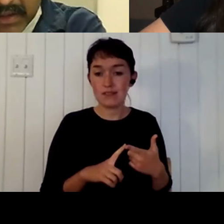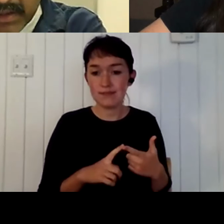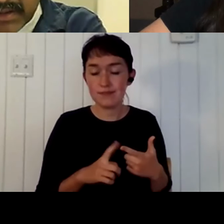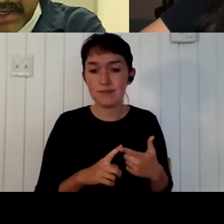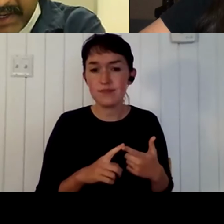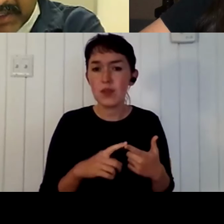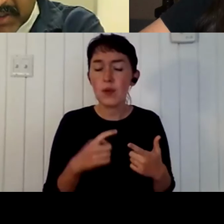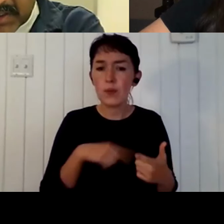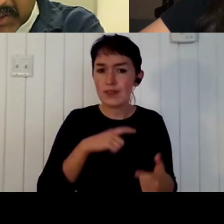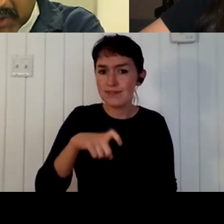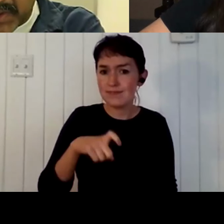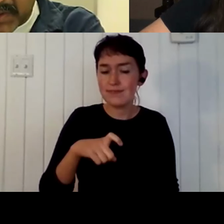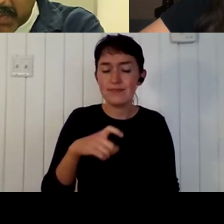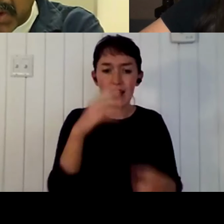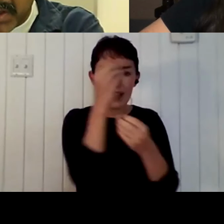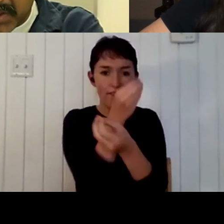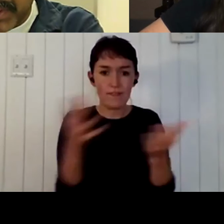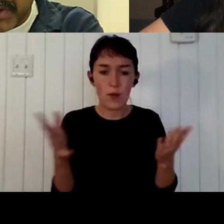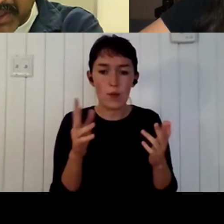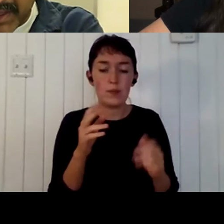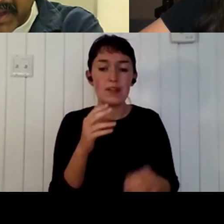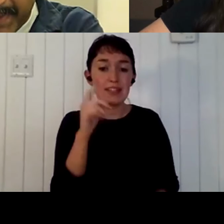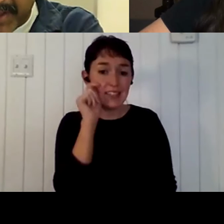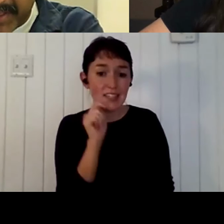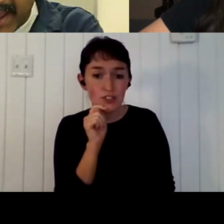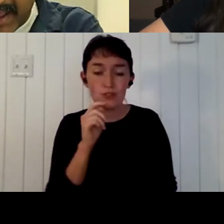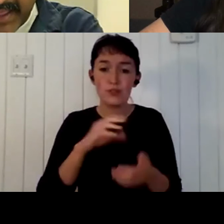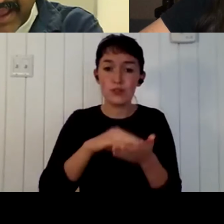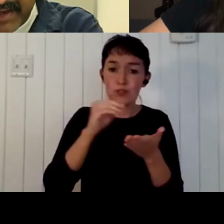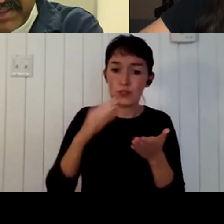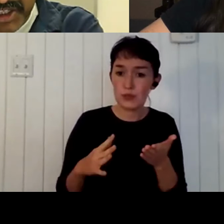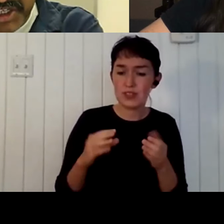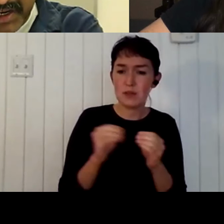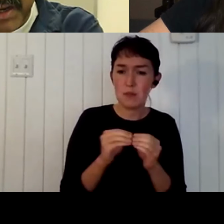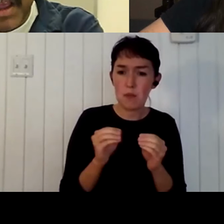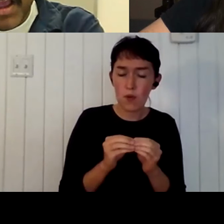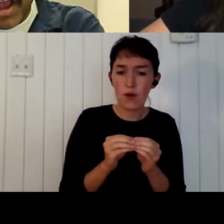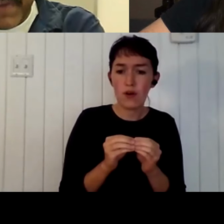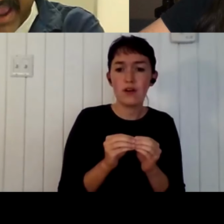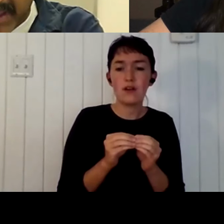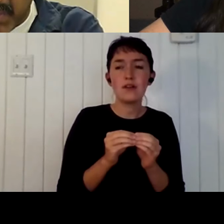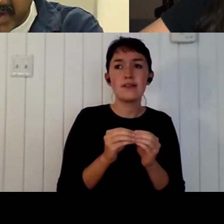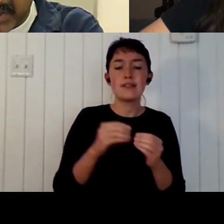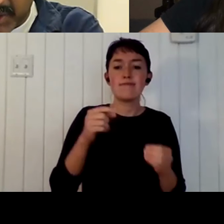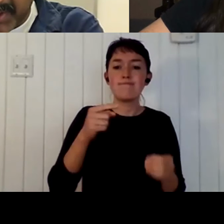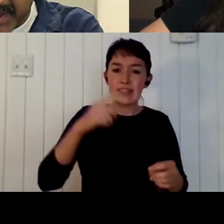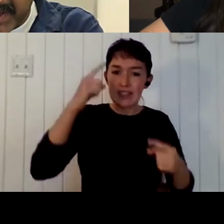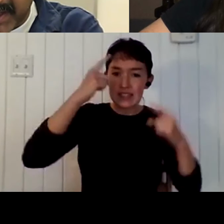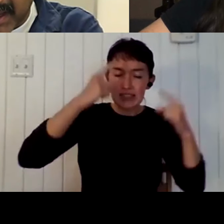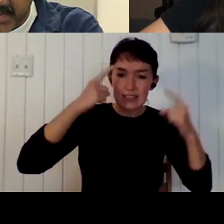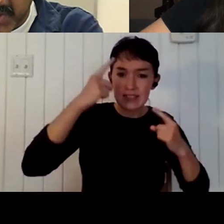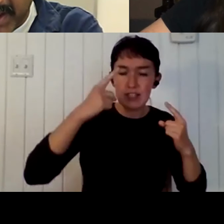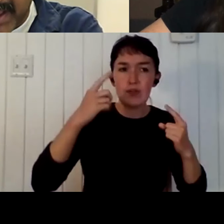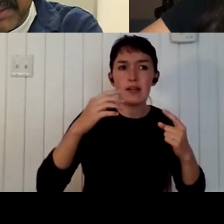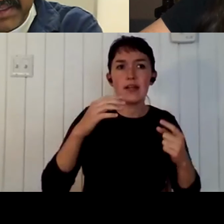inform teenagers and students more. So when they're thinking about that decision of how they want to distribute things,